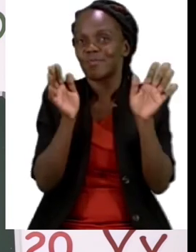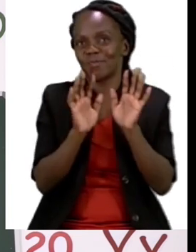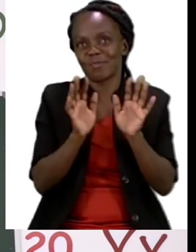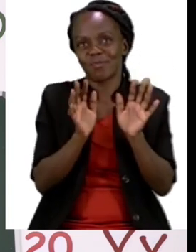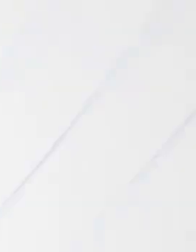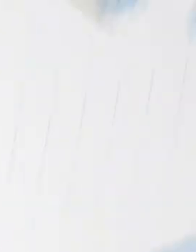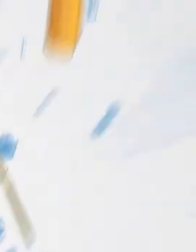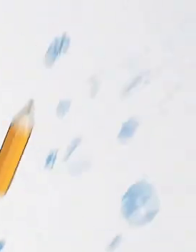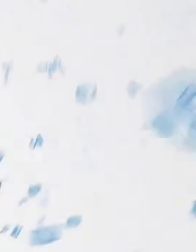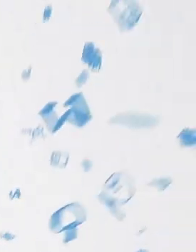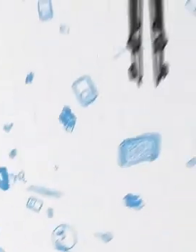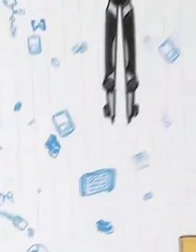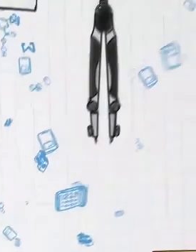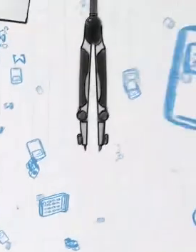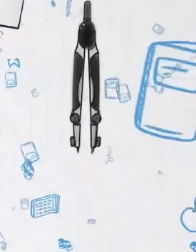goodbye!